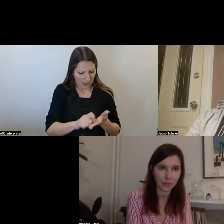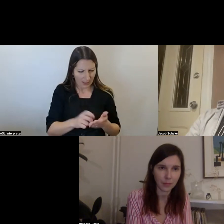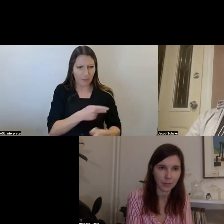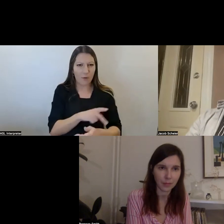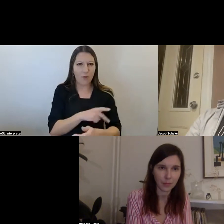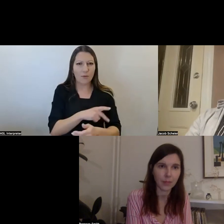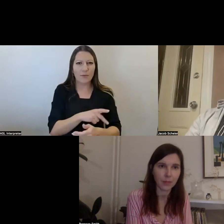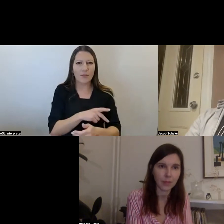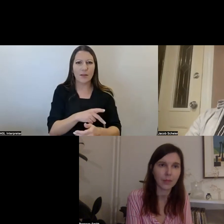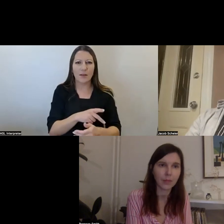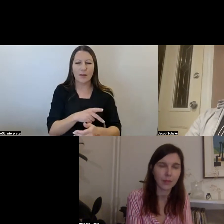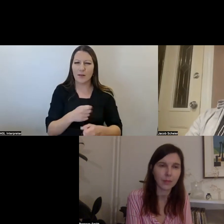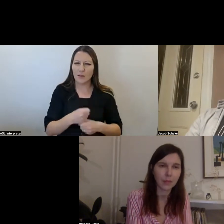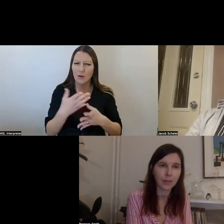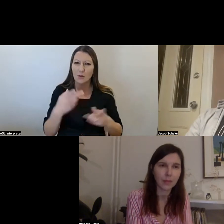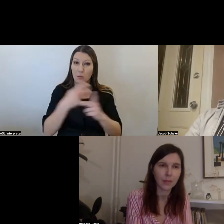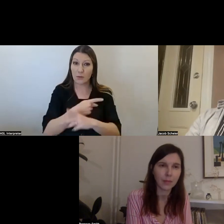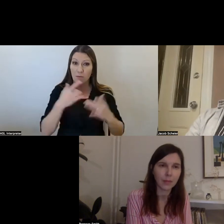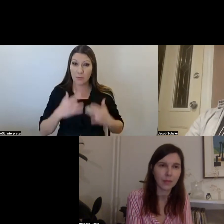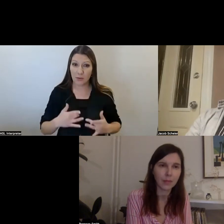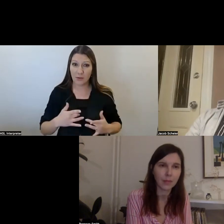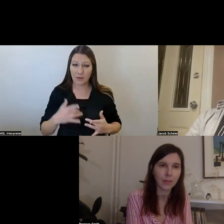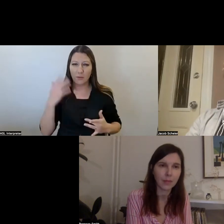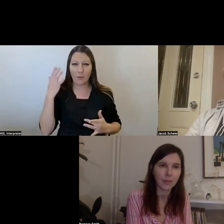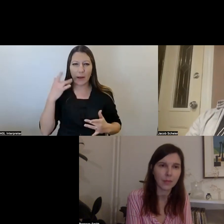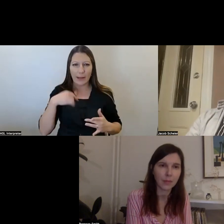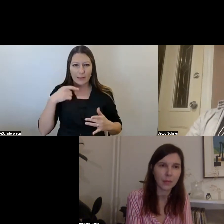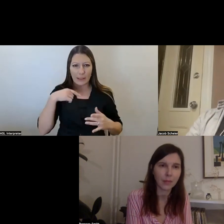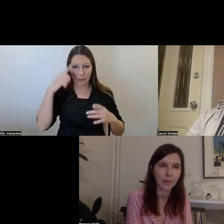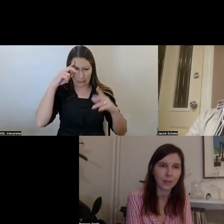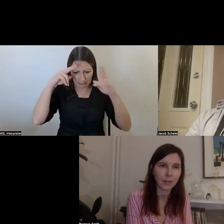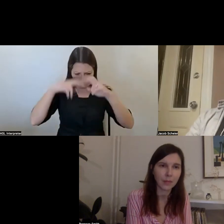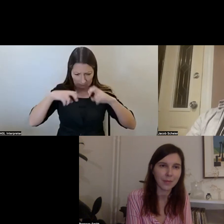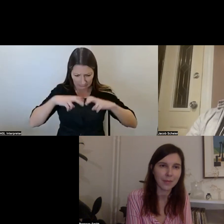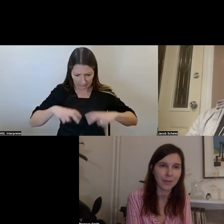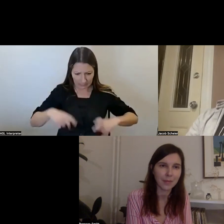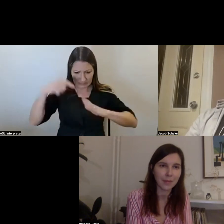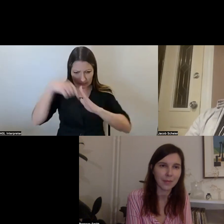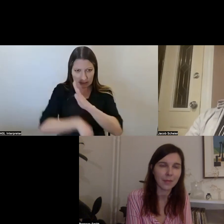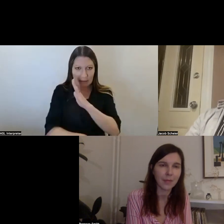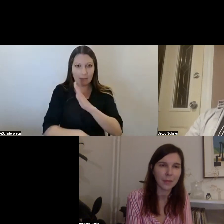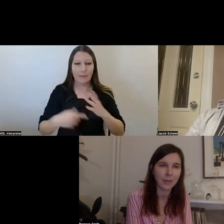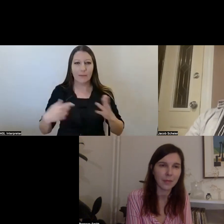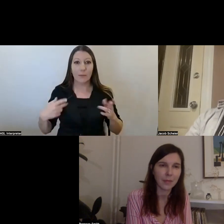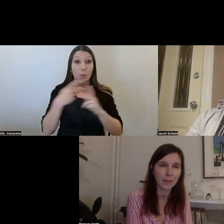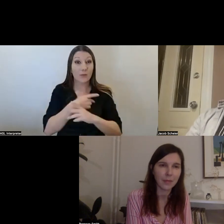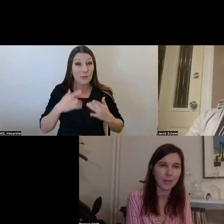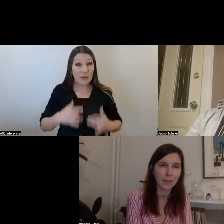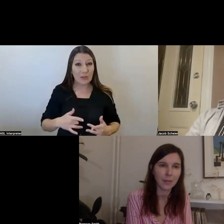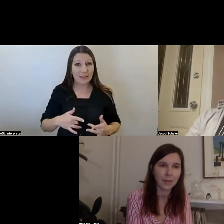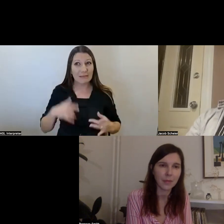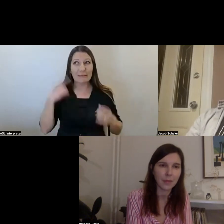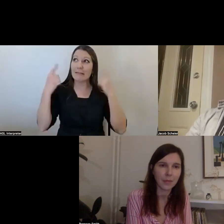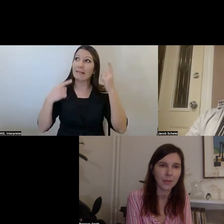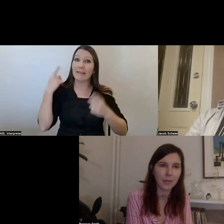deeper, and I went to some really like archetypal underground and not. And it's like I allowed